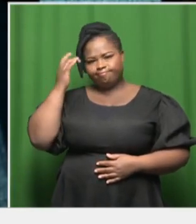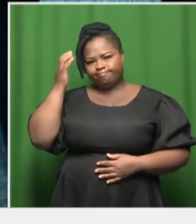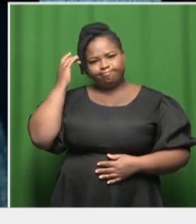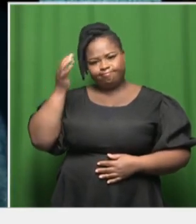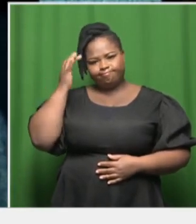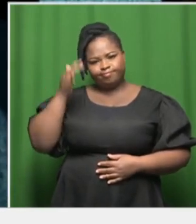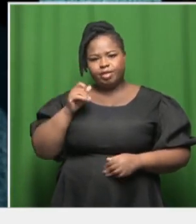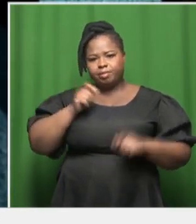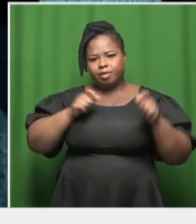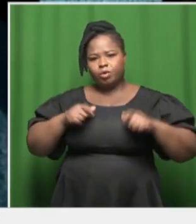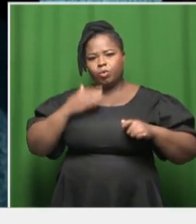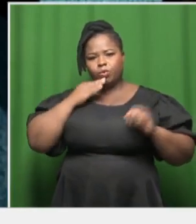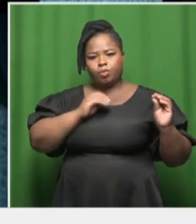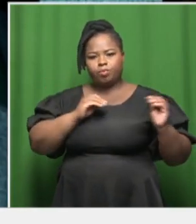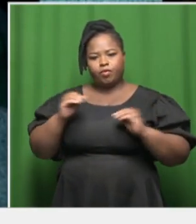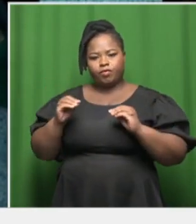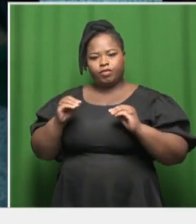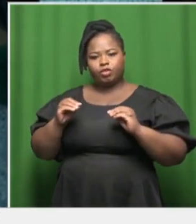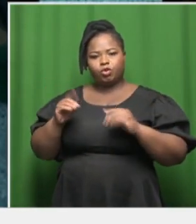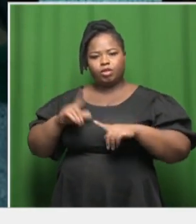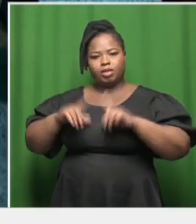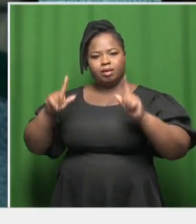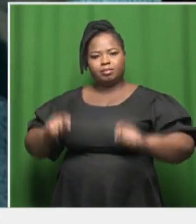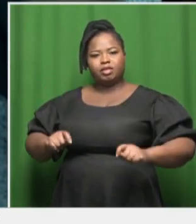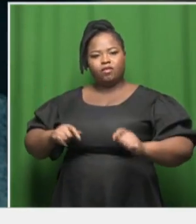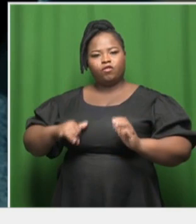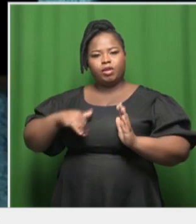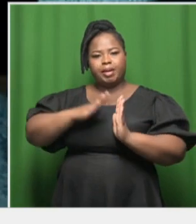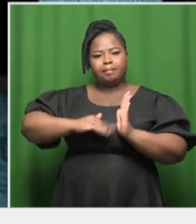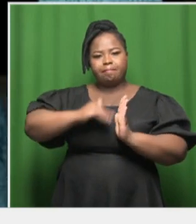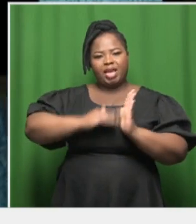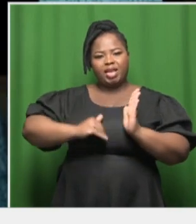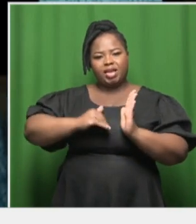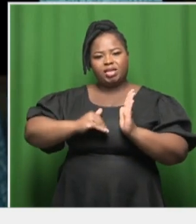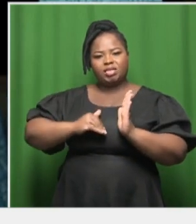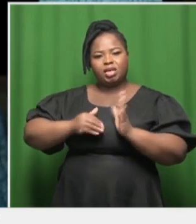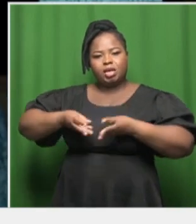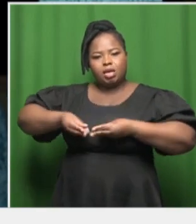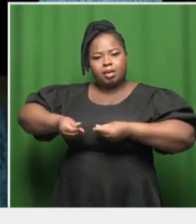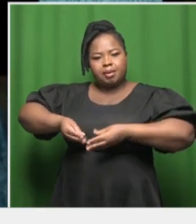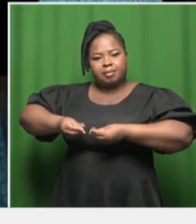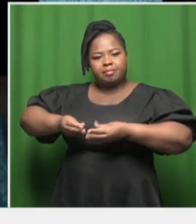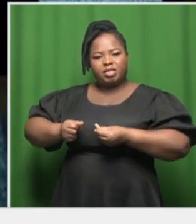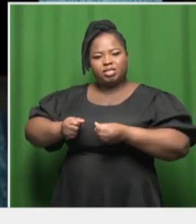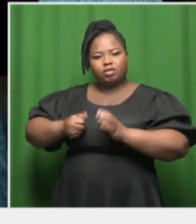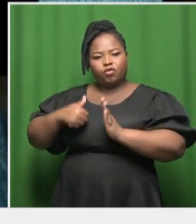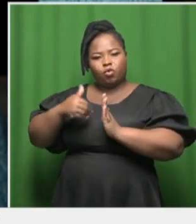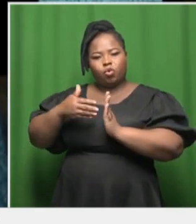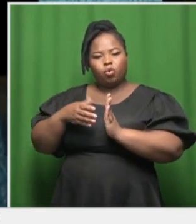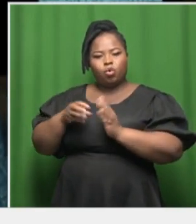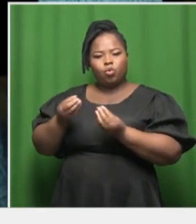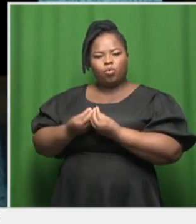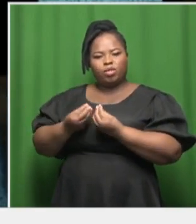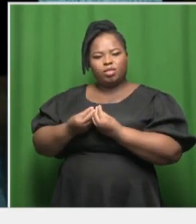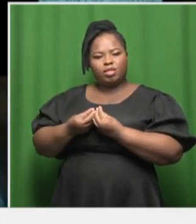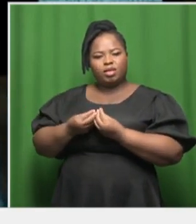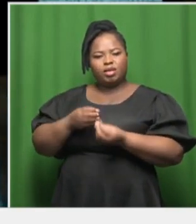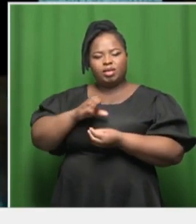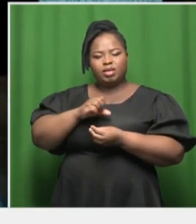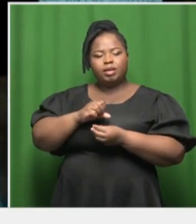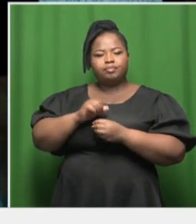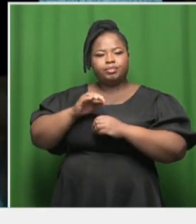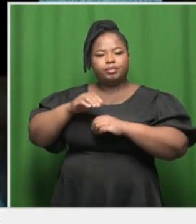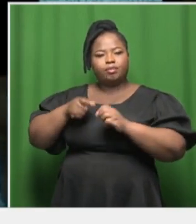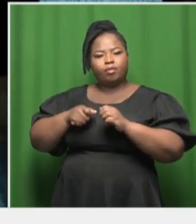doing mixing paint in ochre forms, mixed with seal fat and